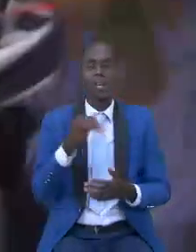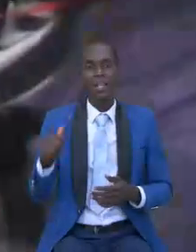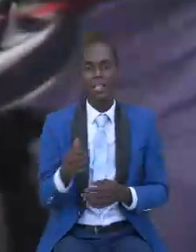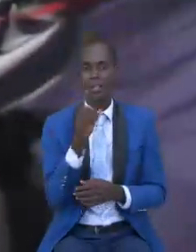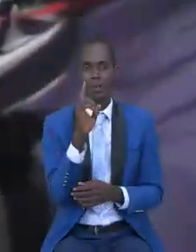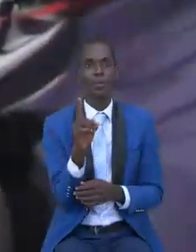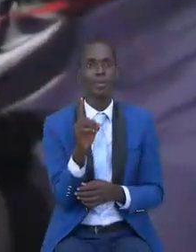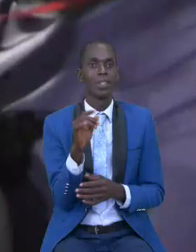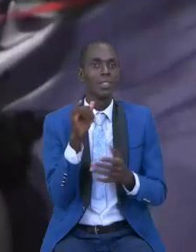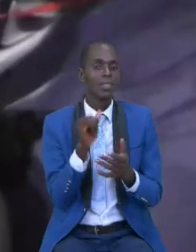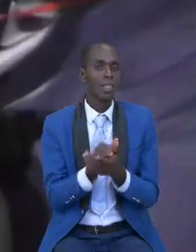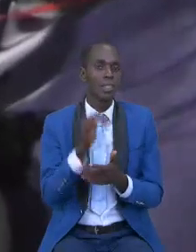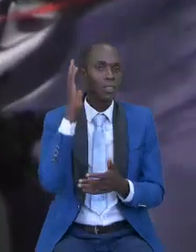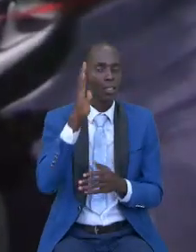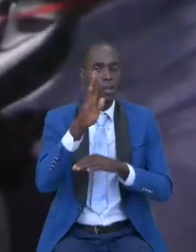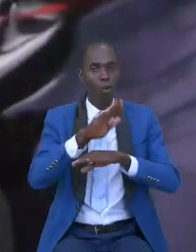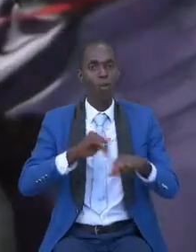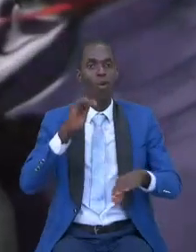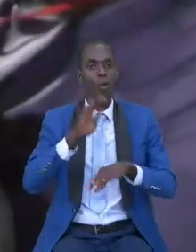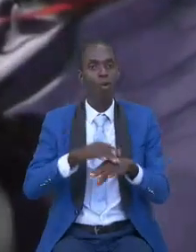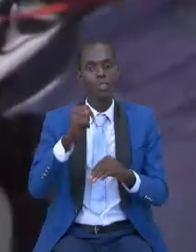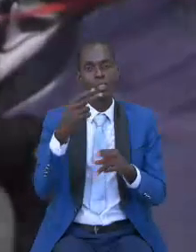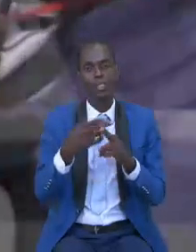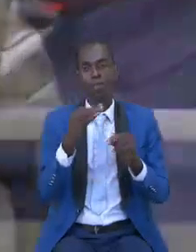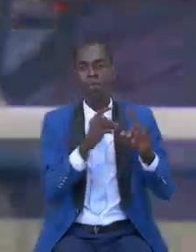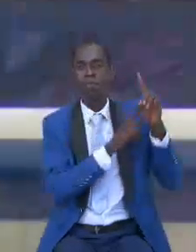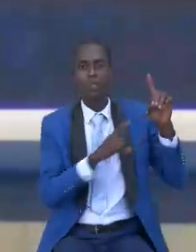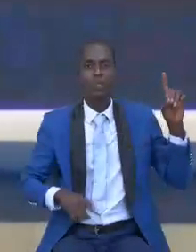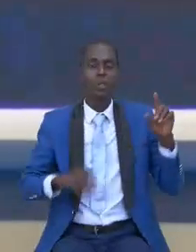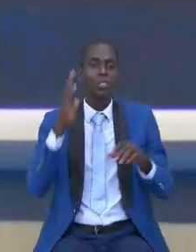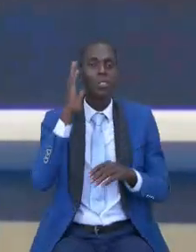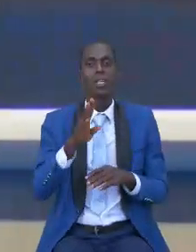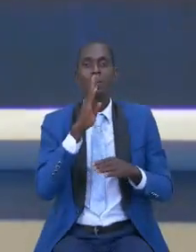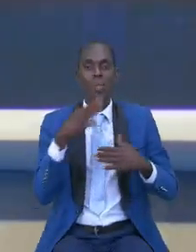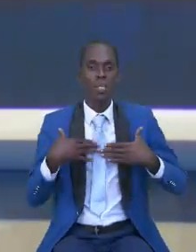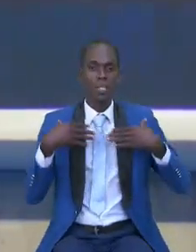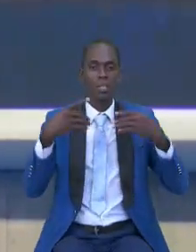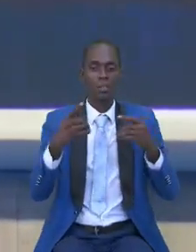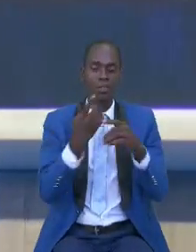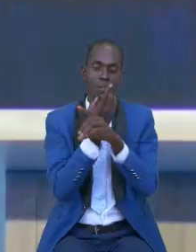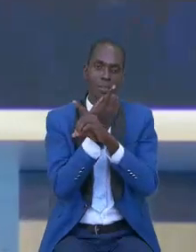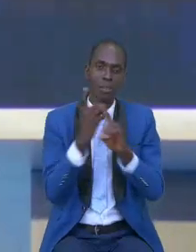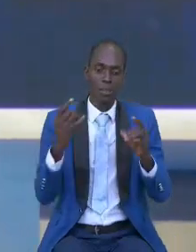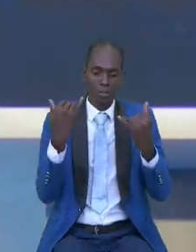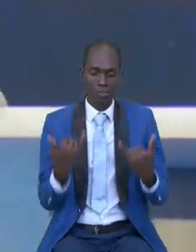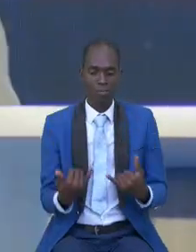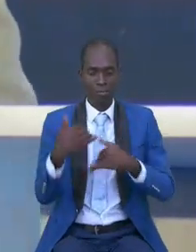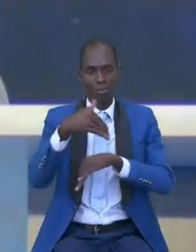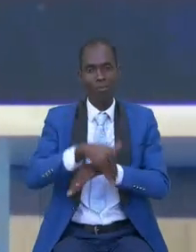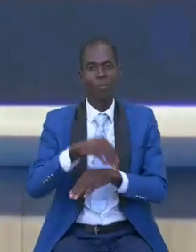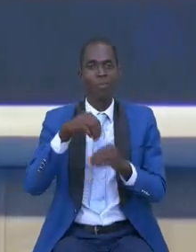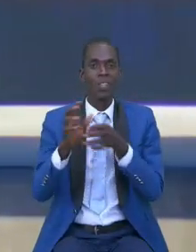whosoever shall call on the name of the Lord shall be healed, delivered tonight